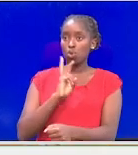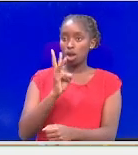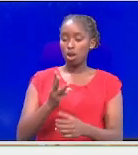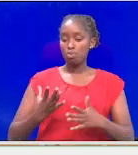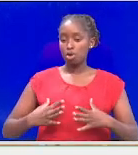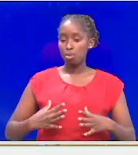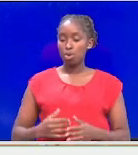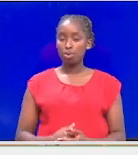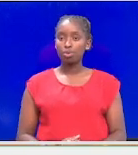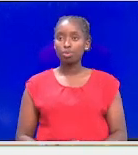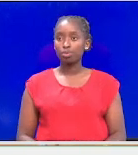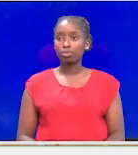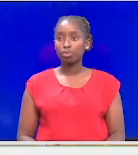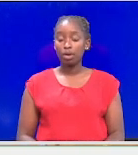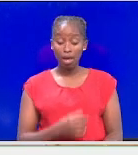women